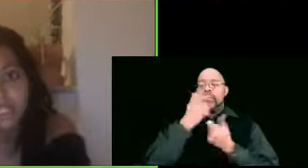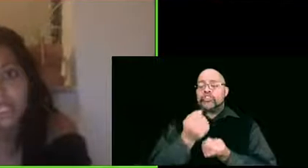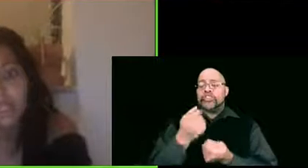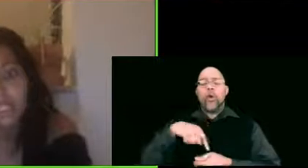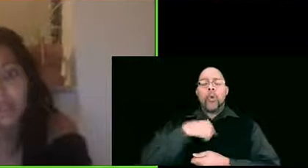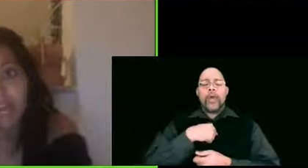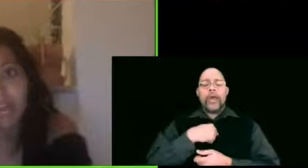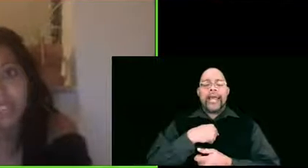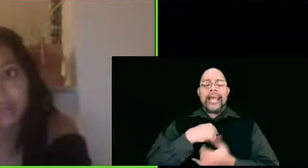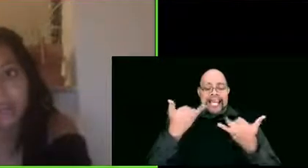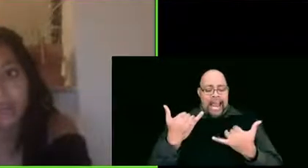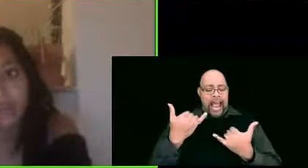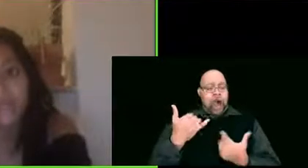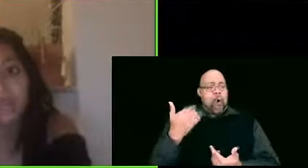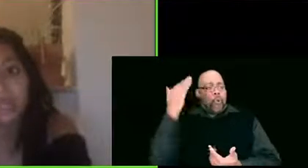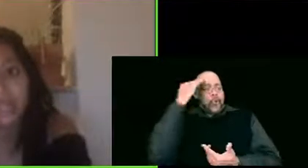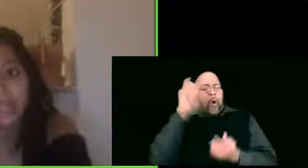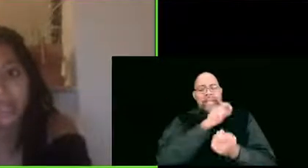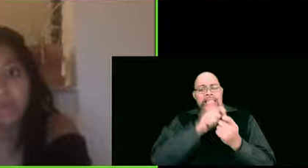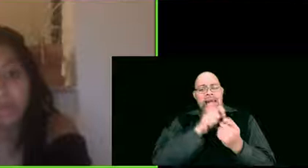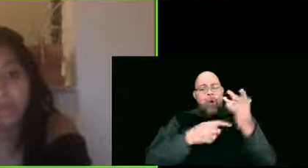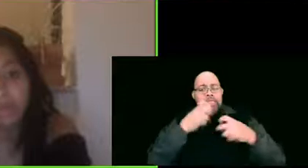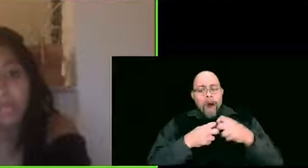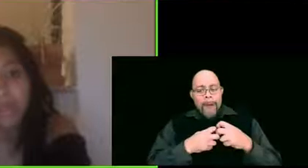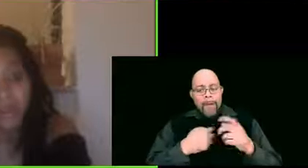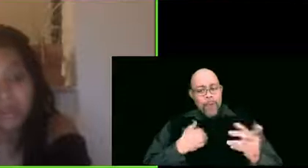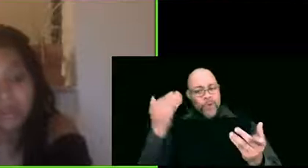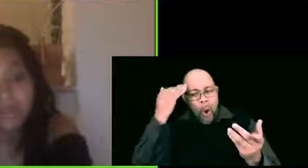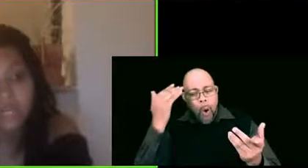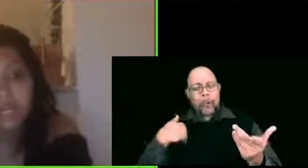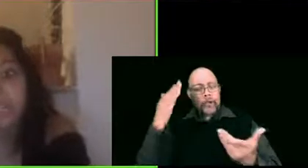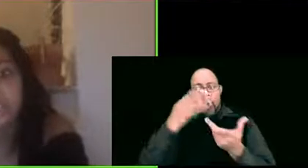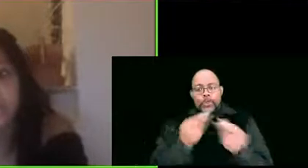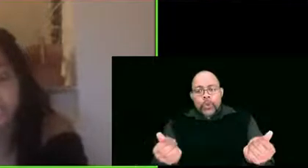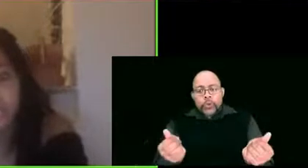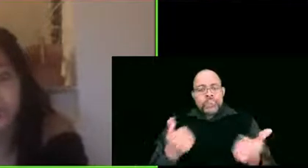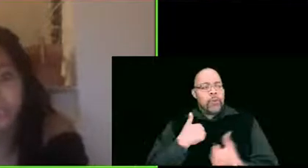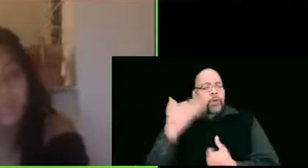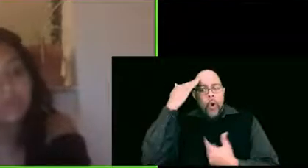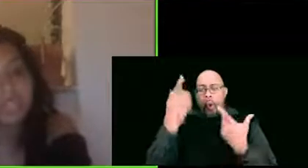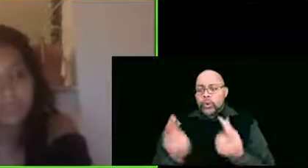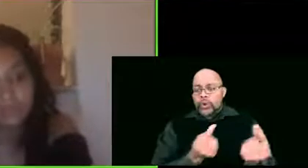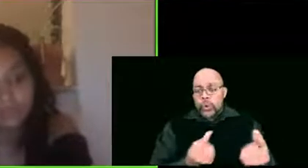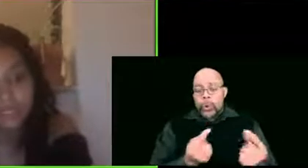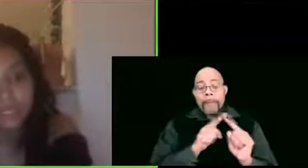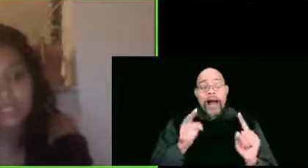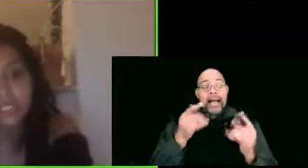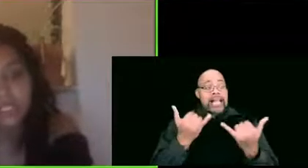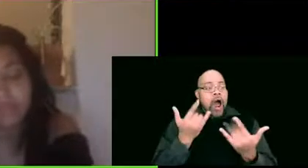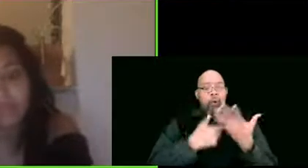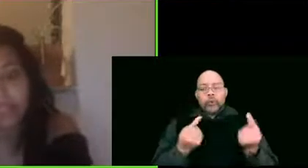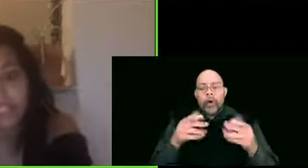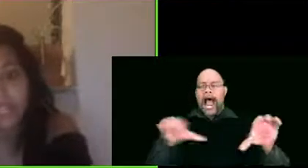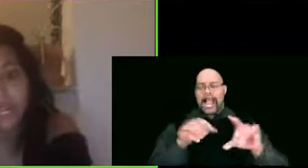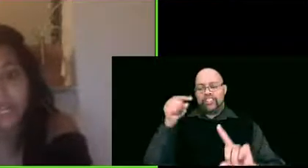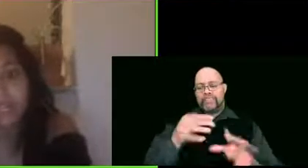the interesting thing is that we are at a time where we know exactly what the problems are. We know what the solutions are. We know what to do. It is